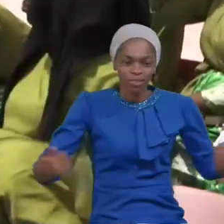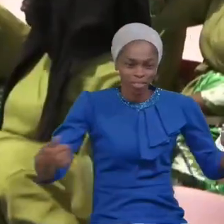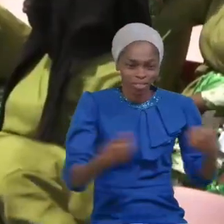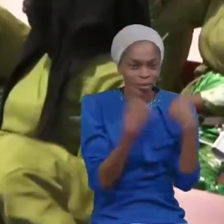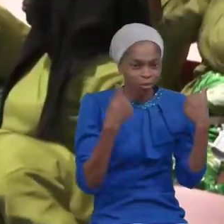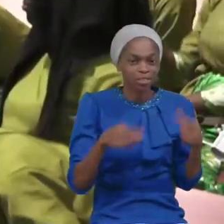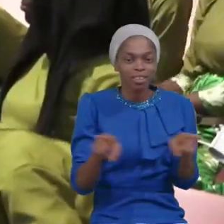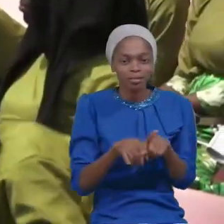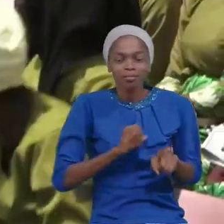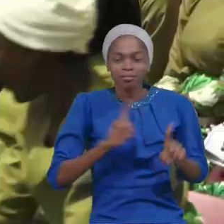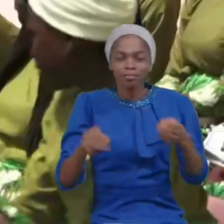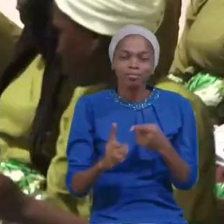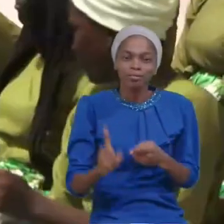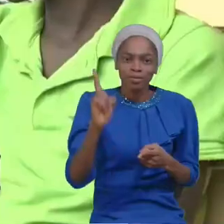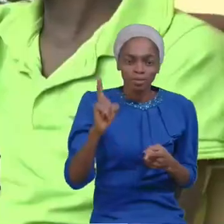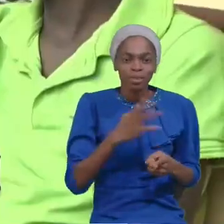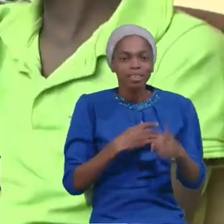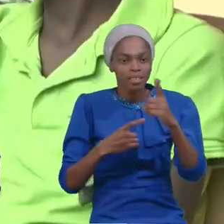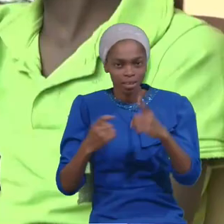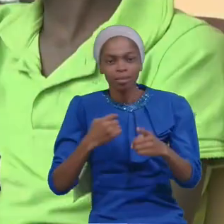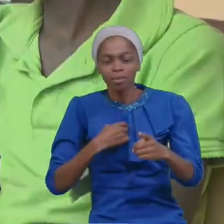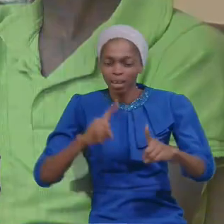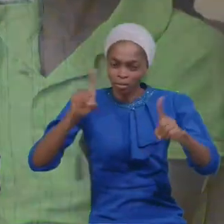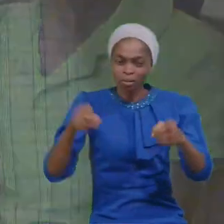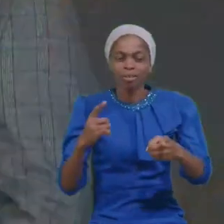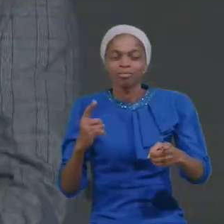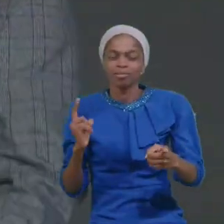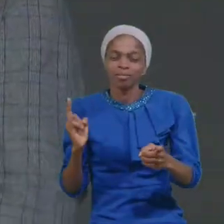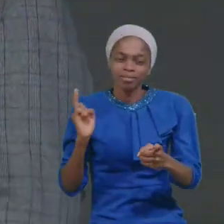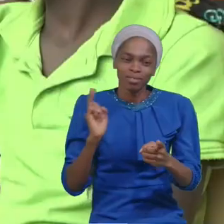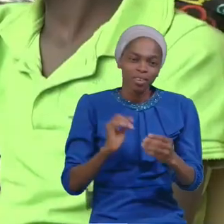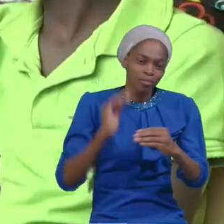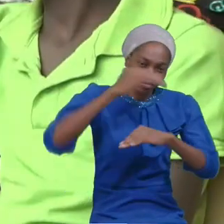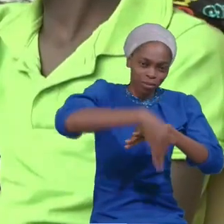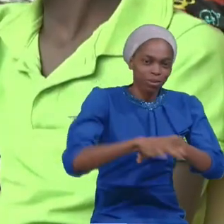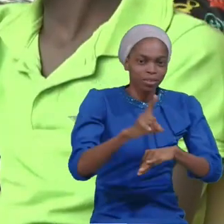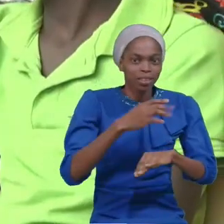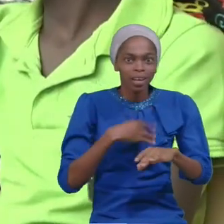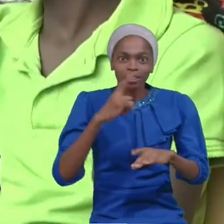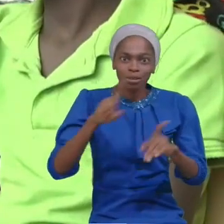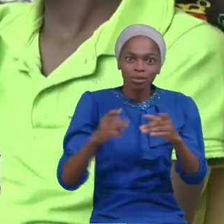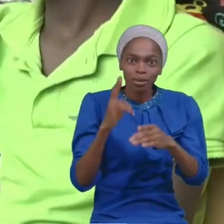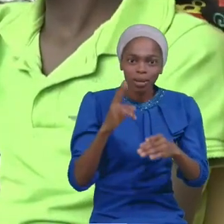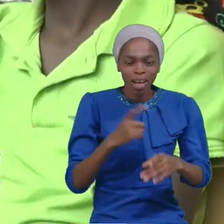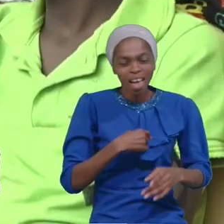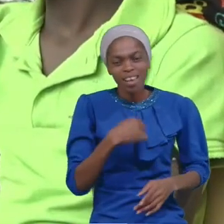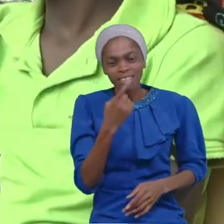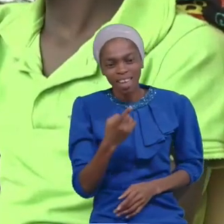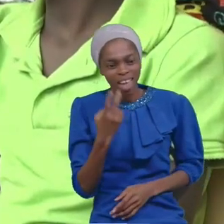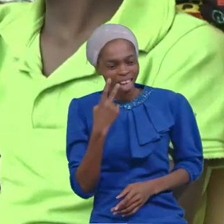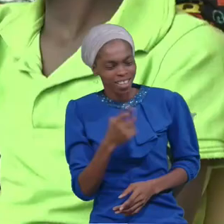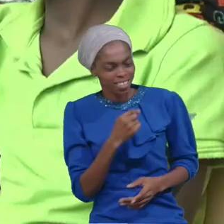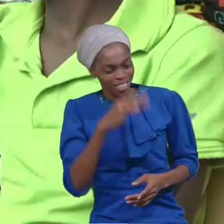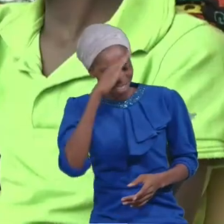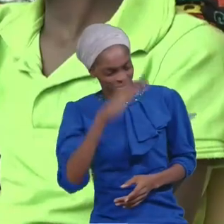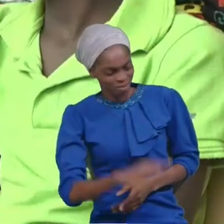go up. I said, look at this little boy. Look at this little girl. It's only 30. It's